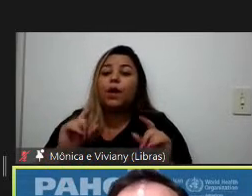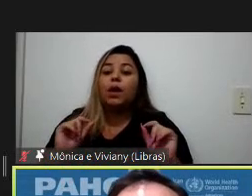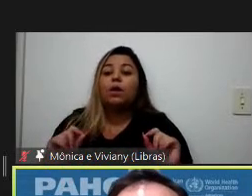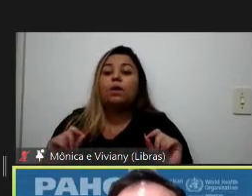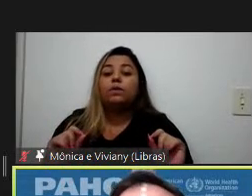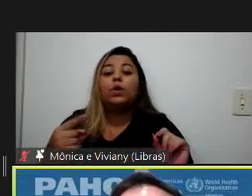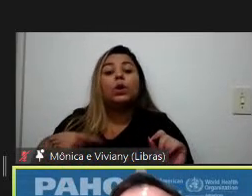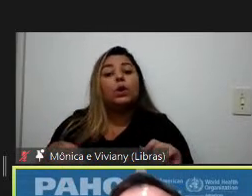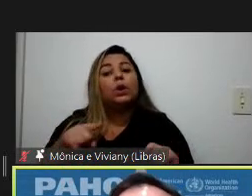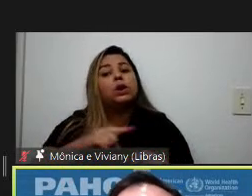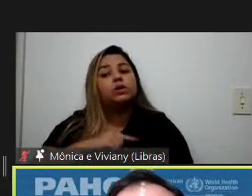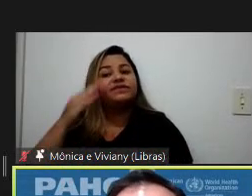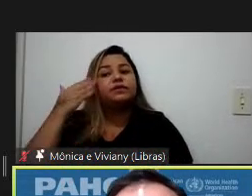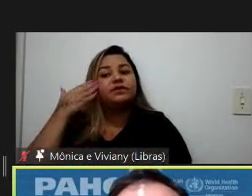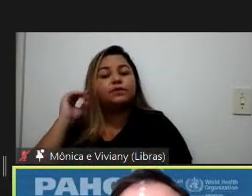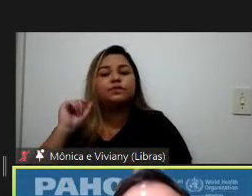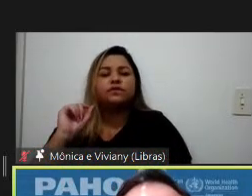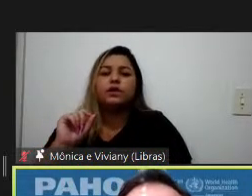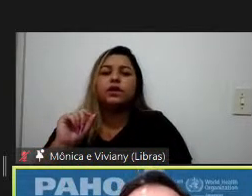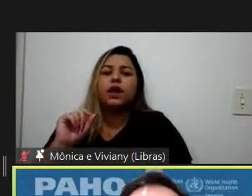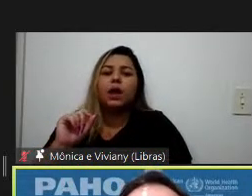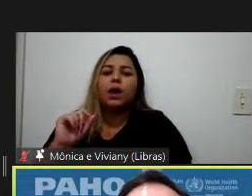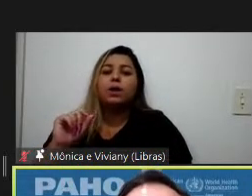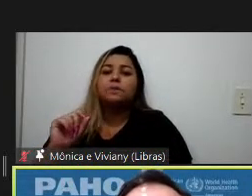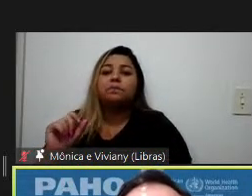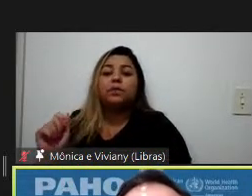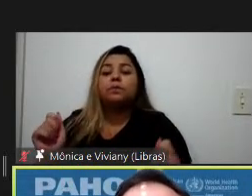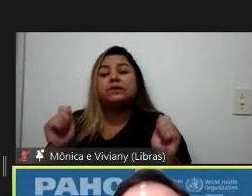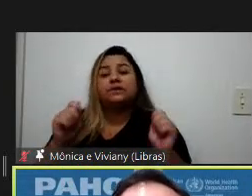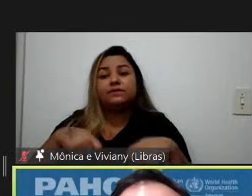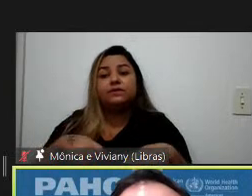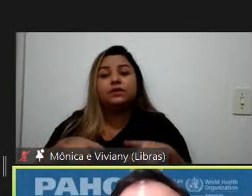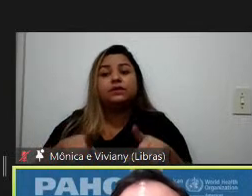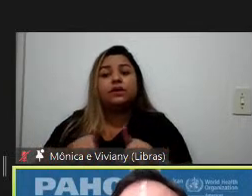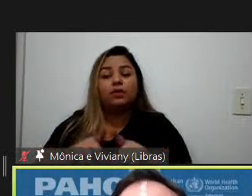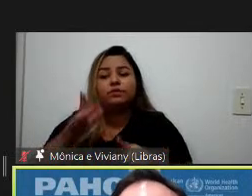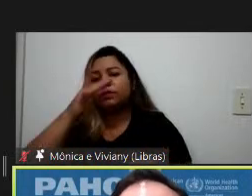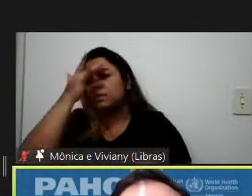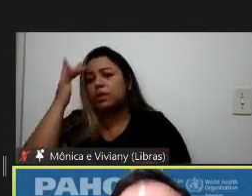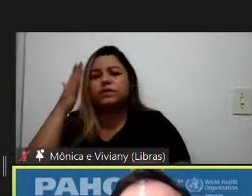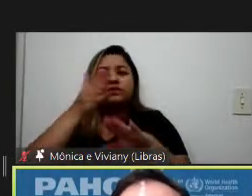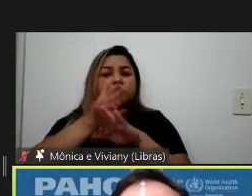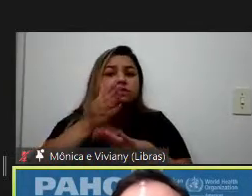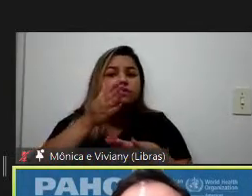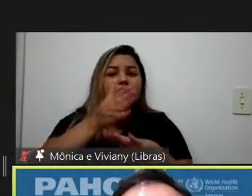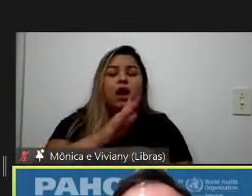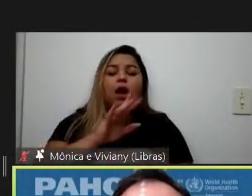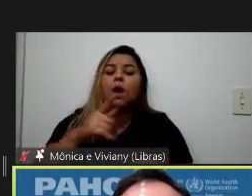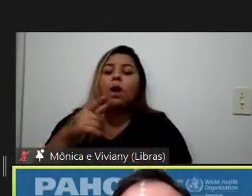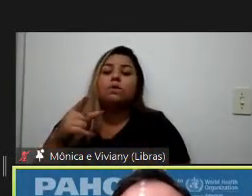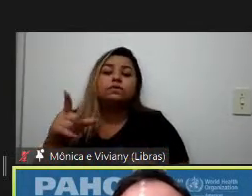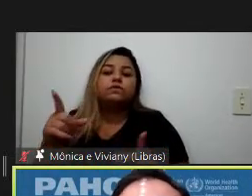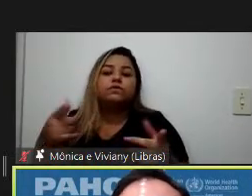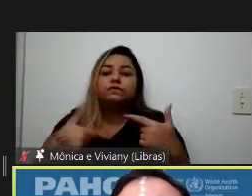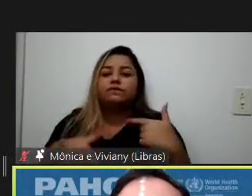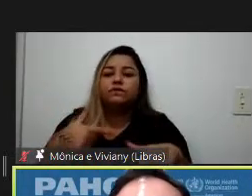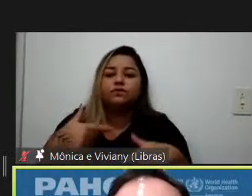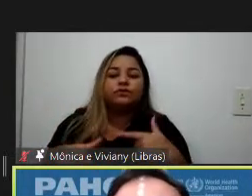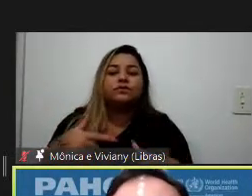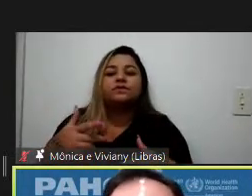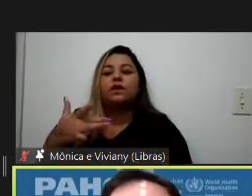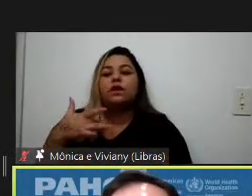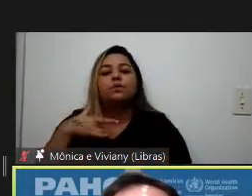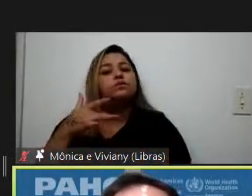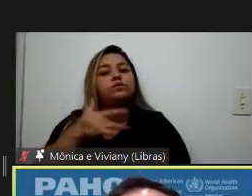coverage. With the access, we understand that this capacity so that people can access the health